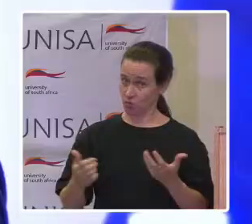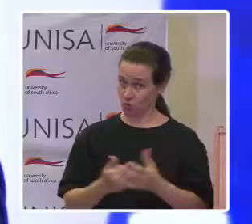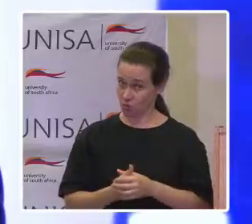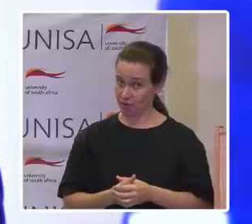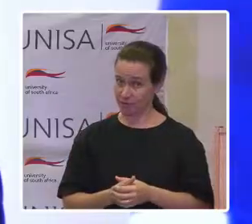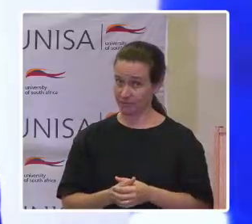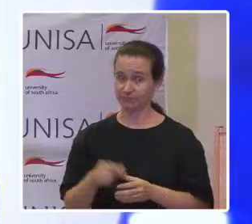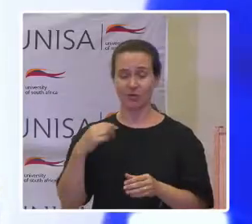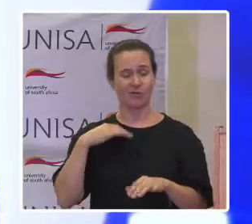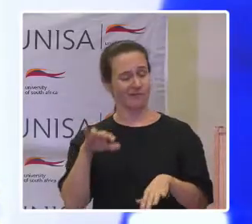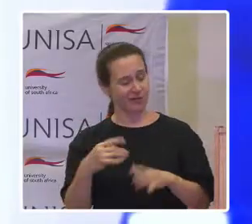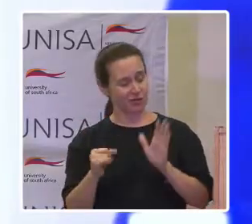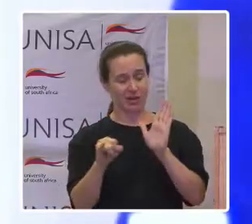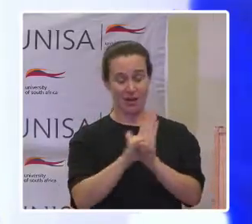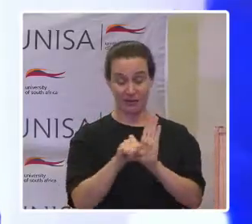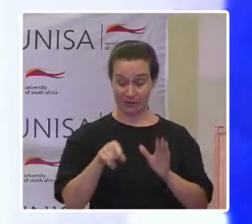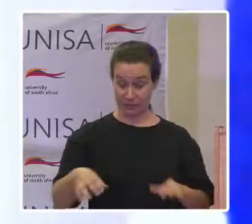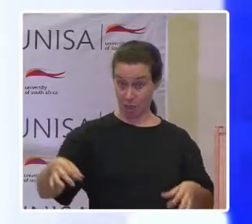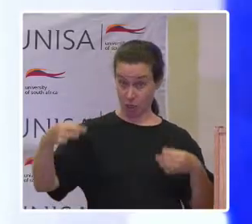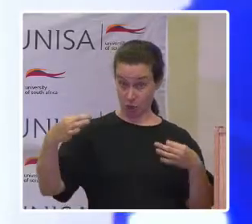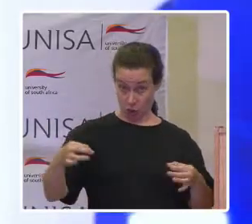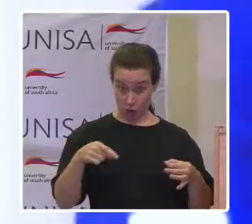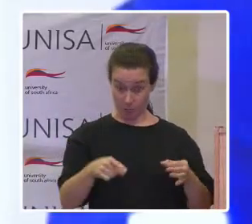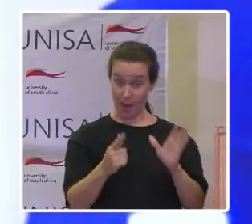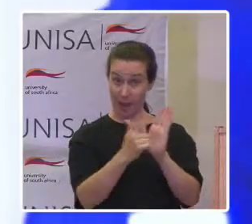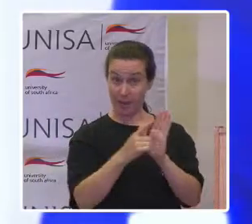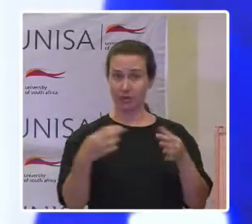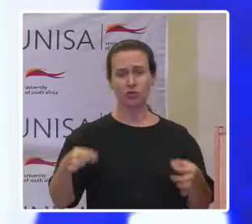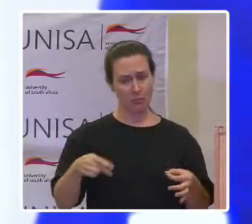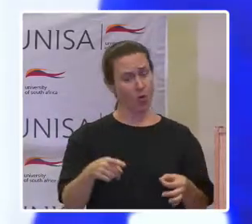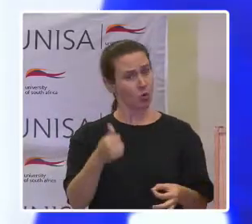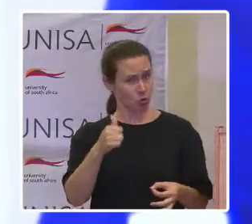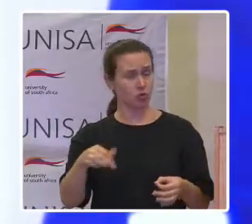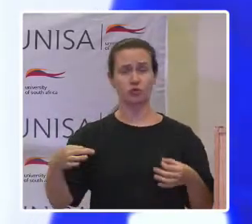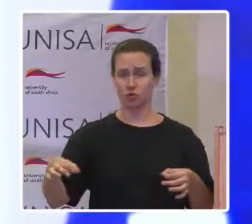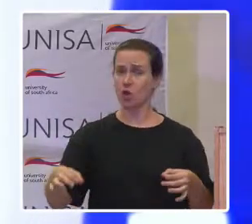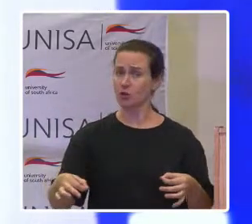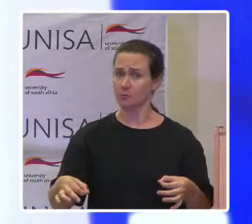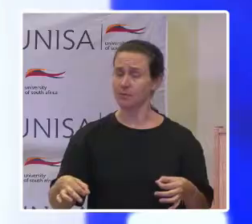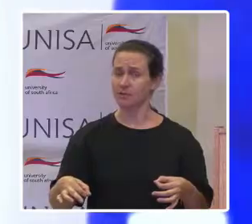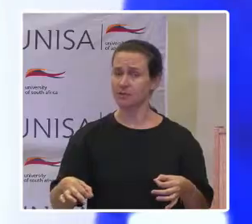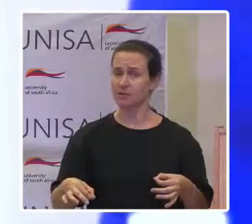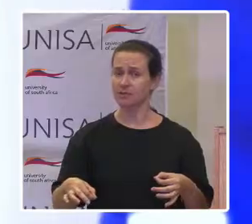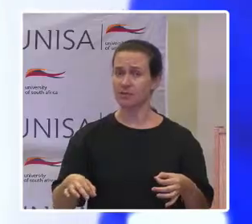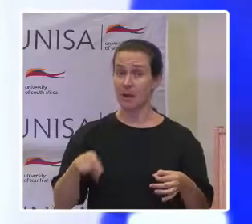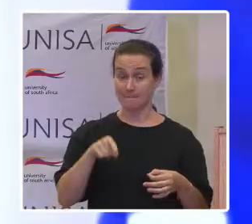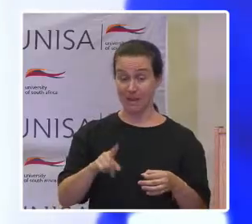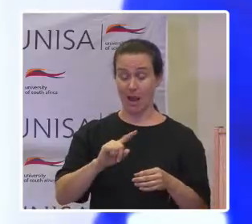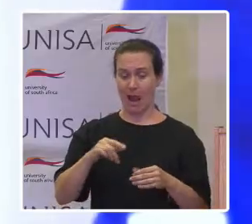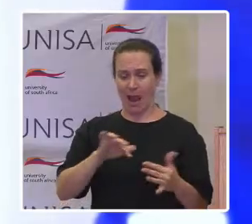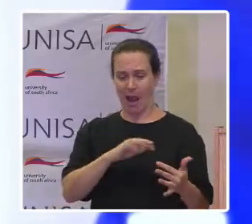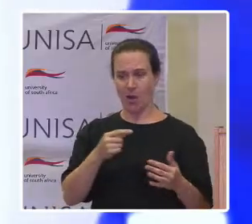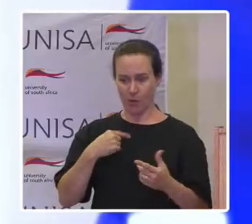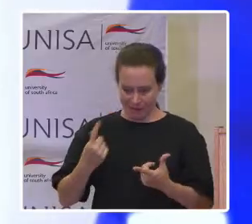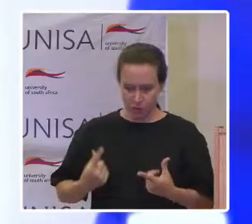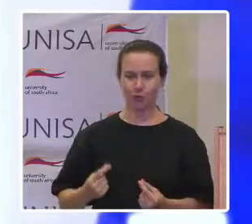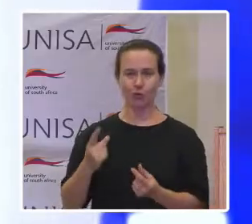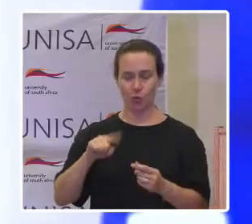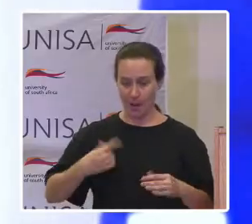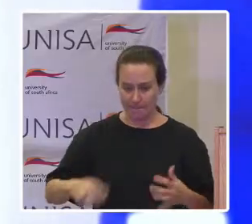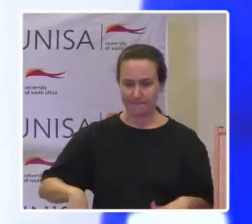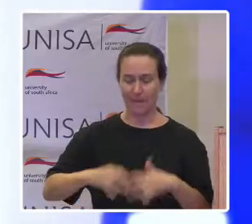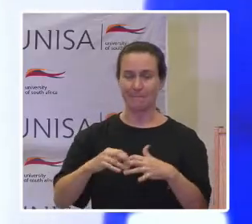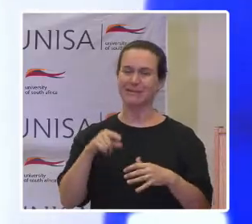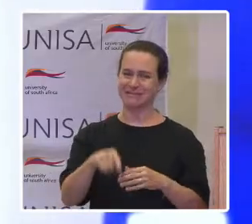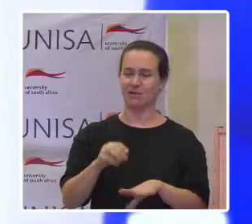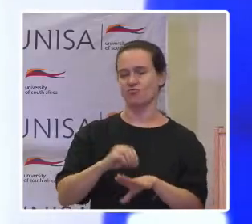As we've identified, the document itself is sound. The implementation is where we begin to see the